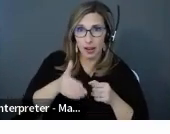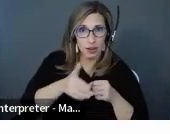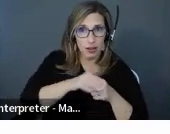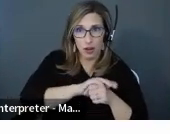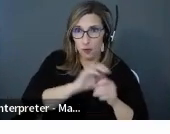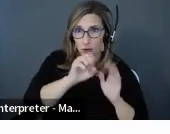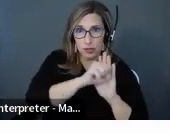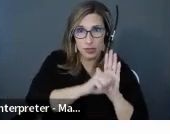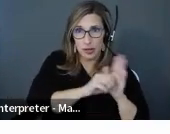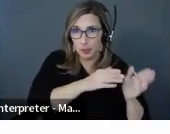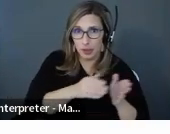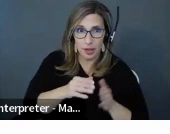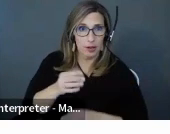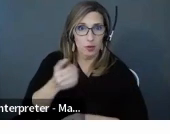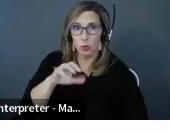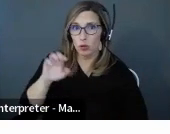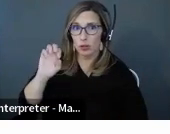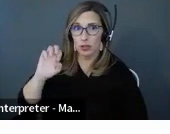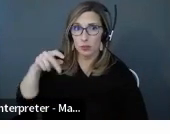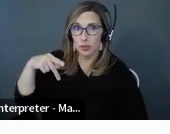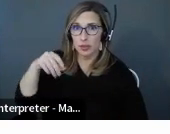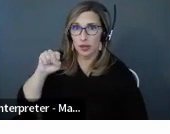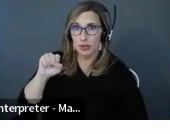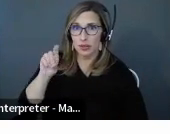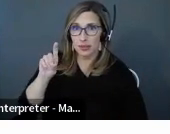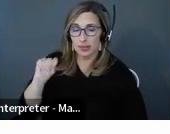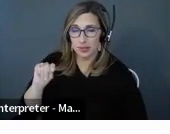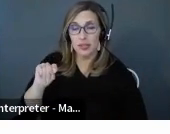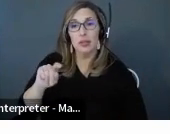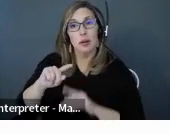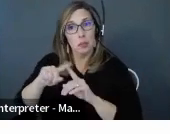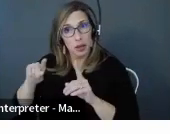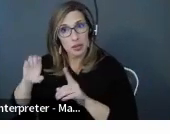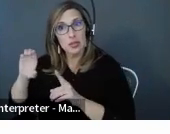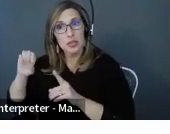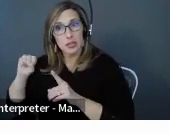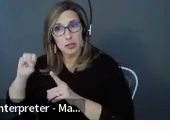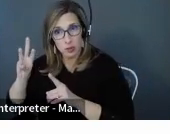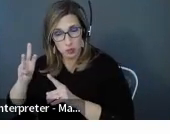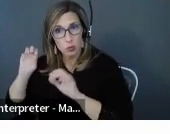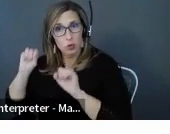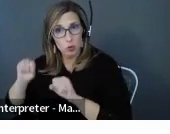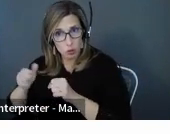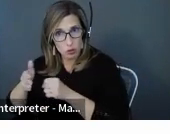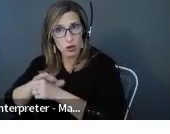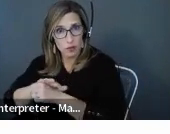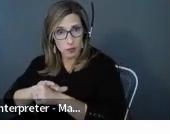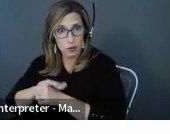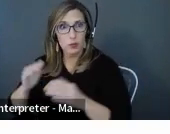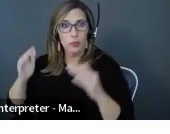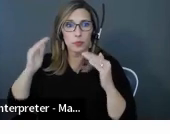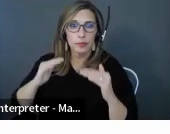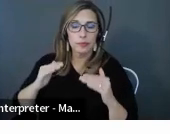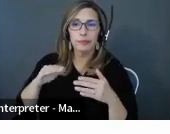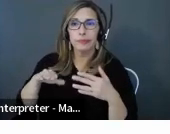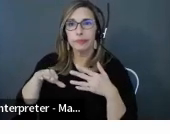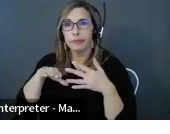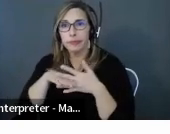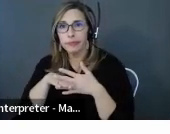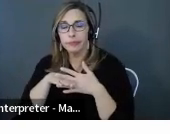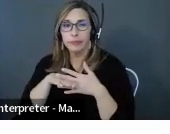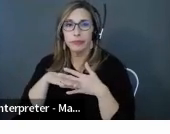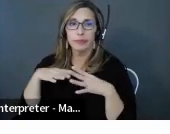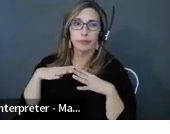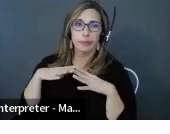under EPSDT for children, but it can be covered by the CSW. Respite